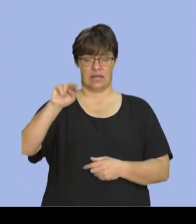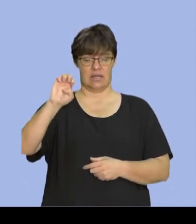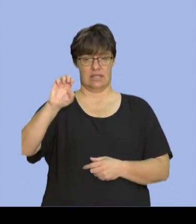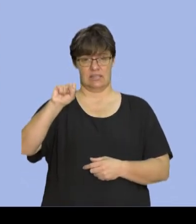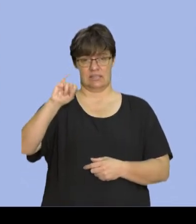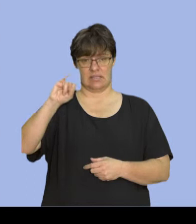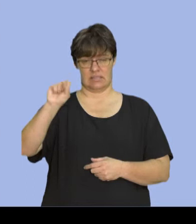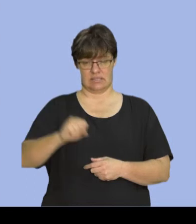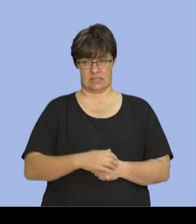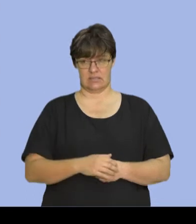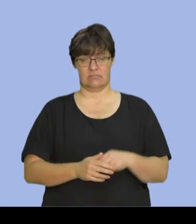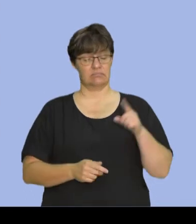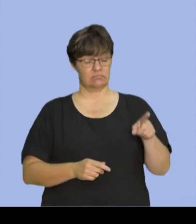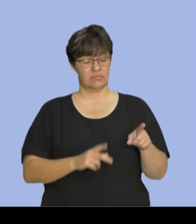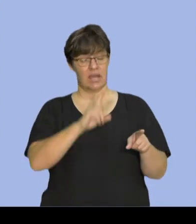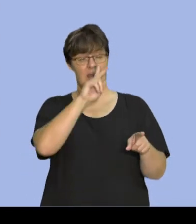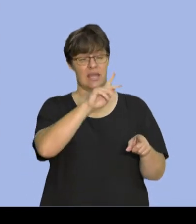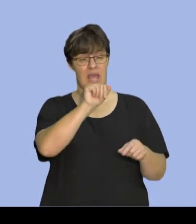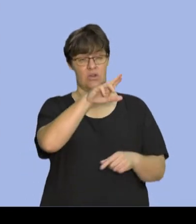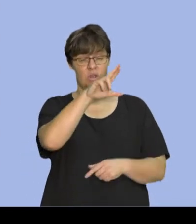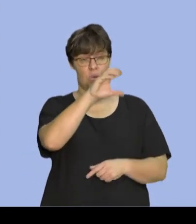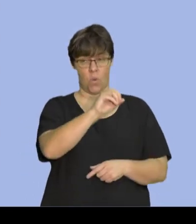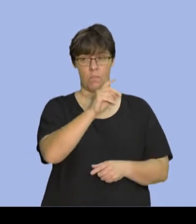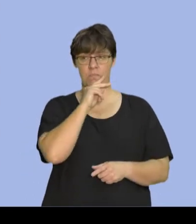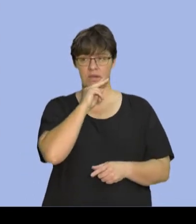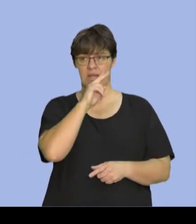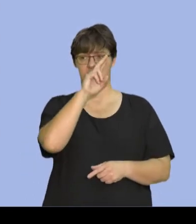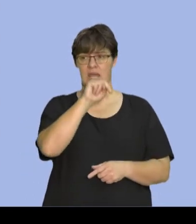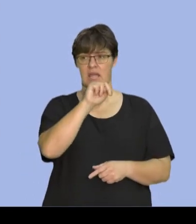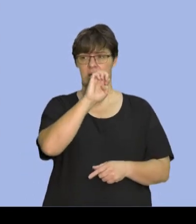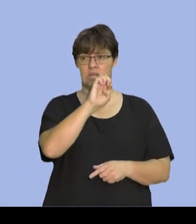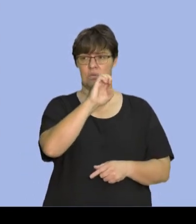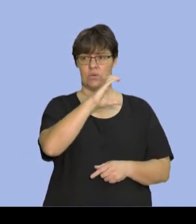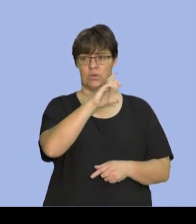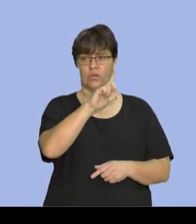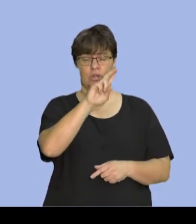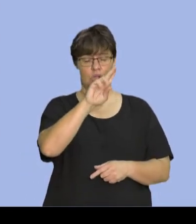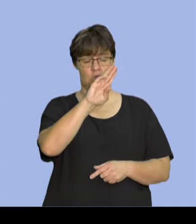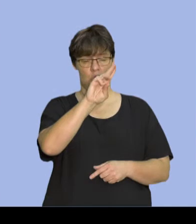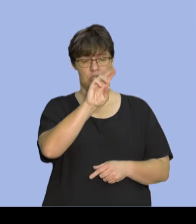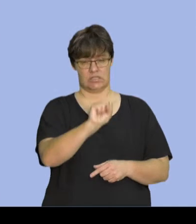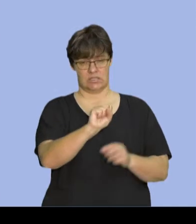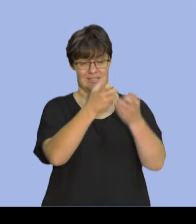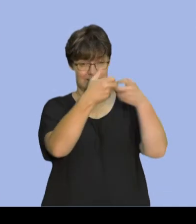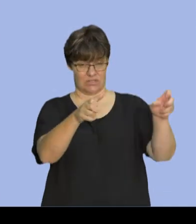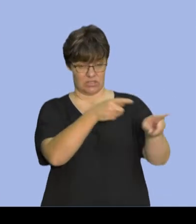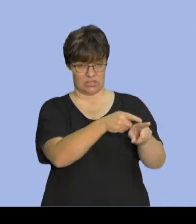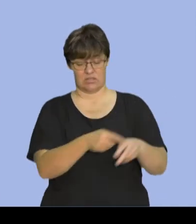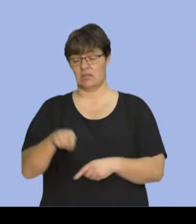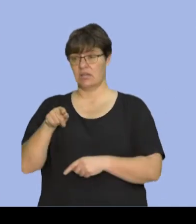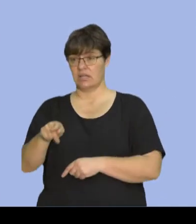cytokinesis. Karyo refers to the nuclear material, so this is the division of the nucleus,